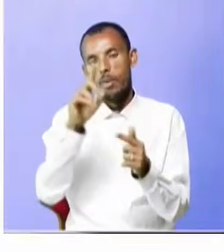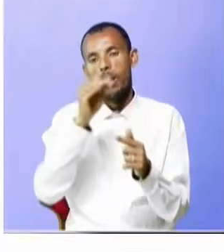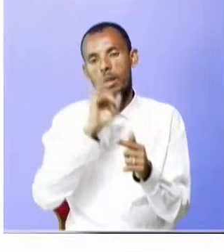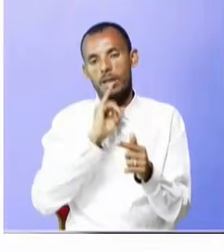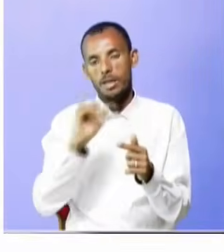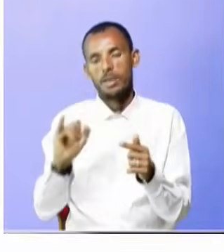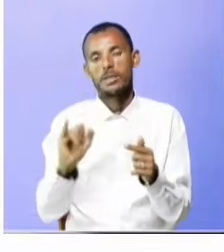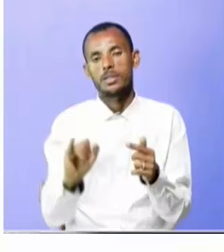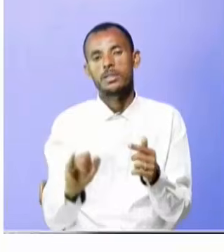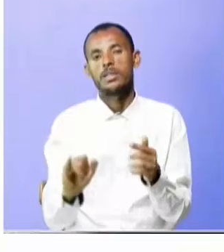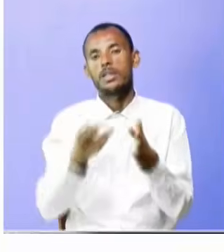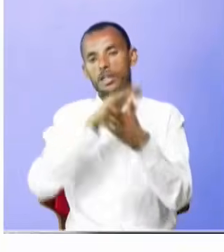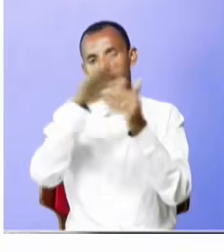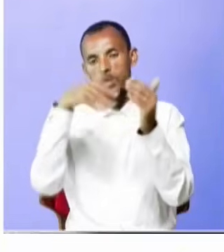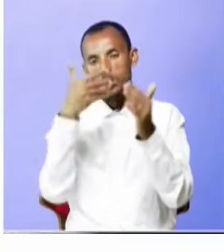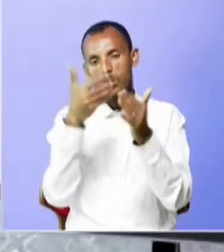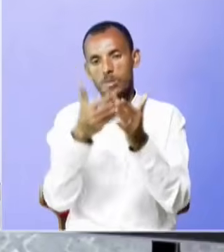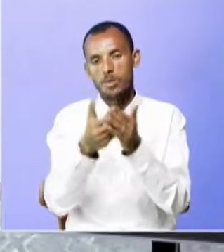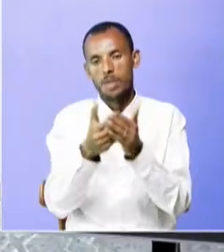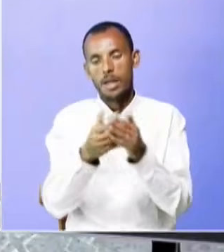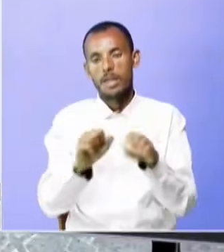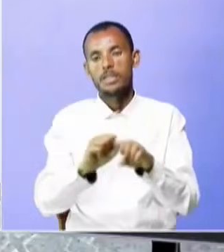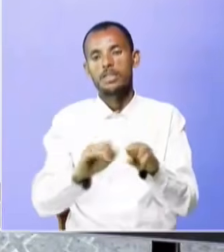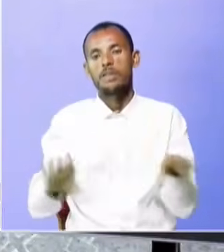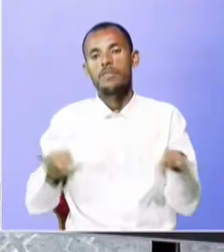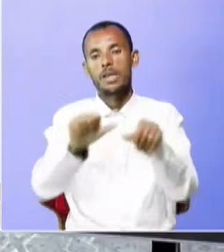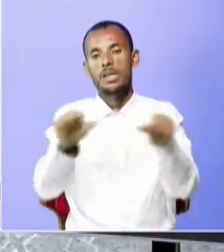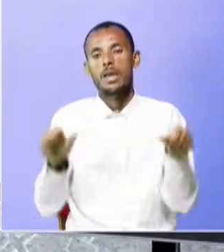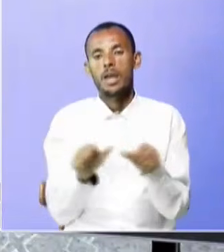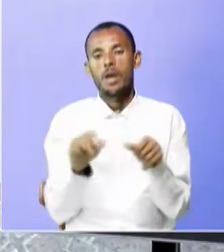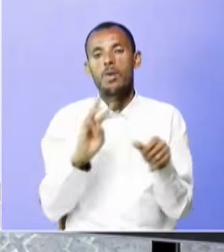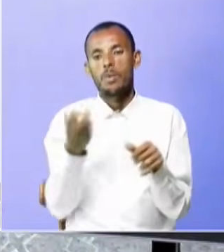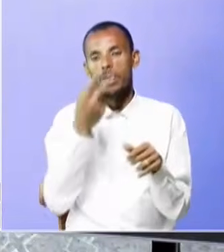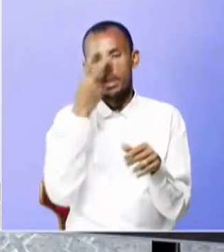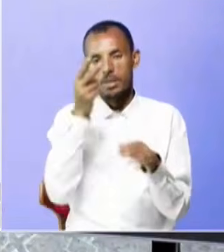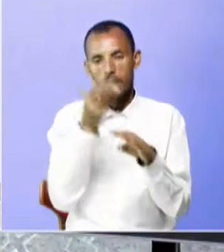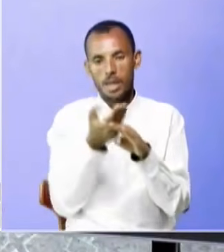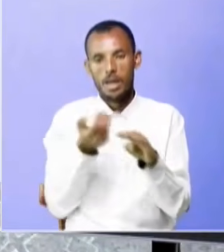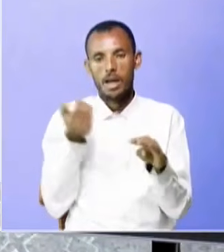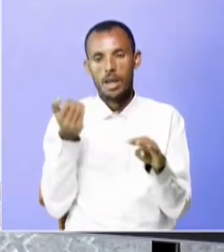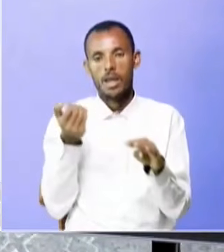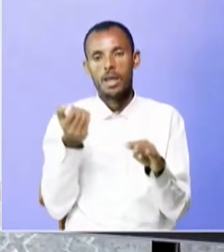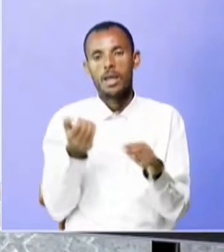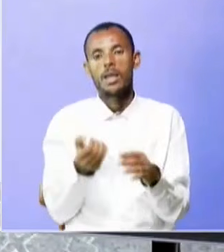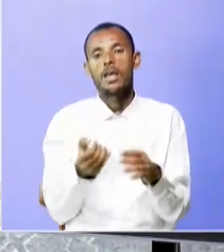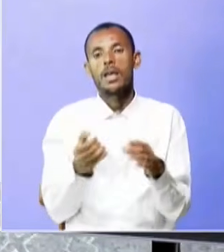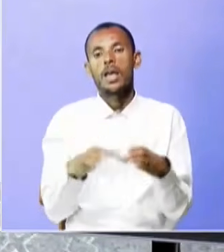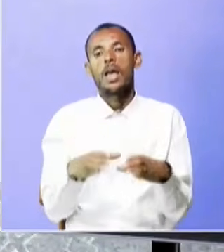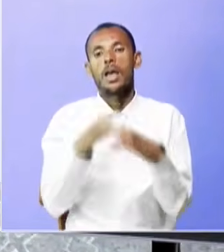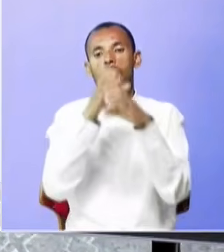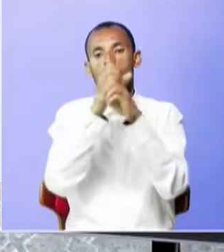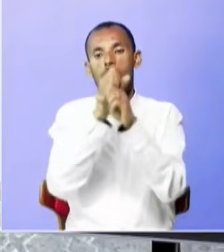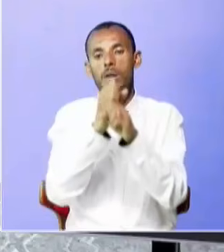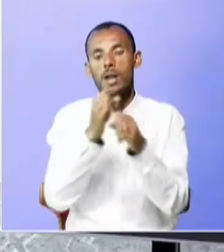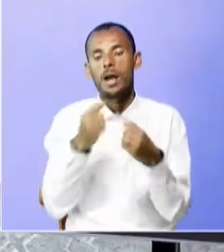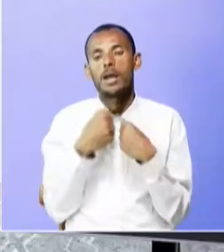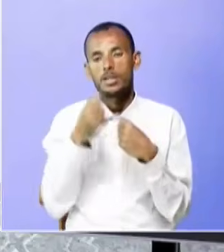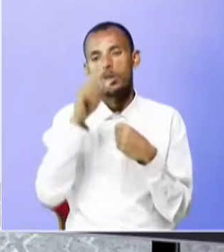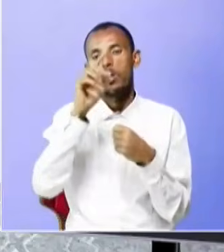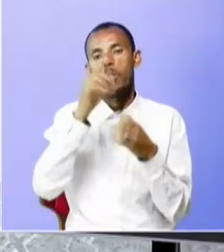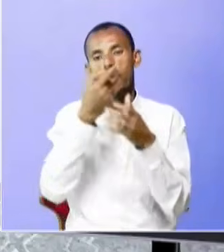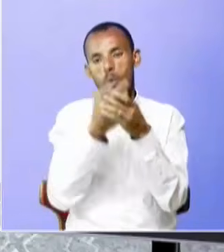total surface area. As we have seen earlier, a cone has only one